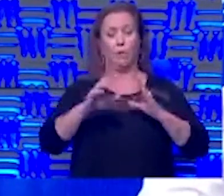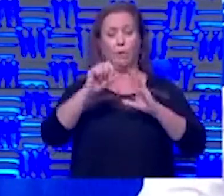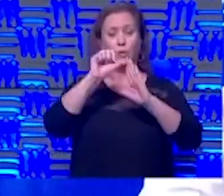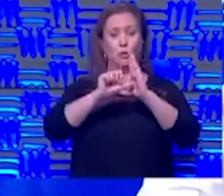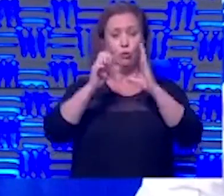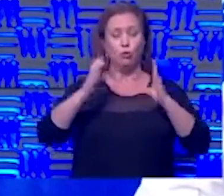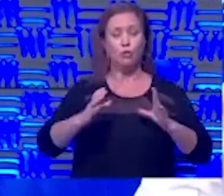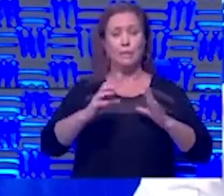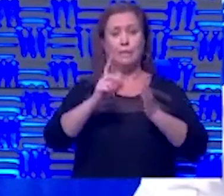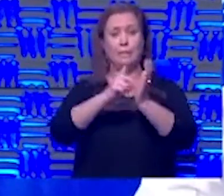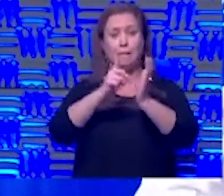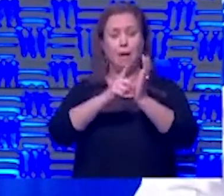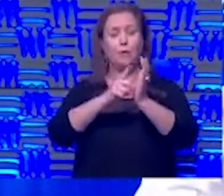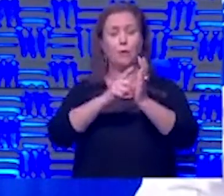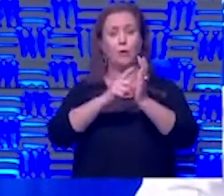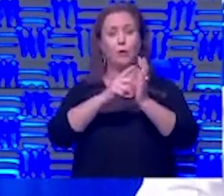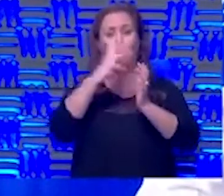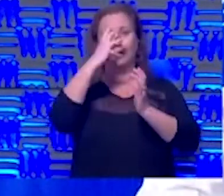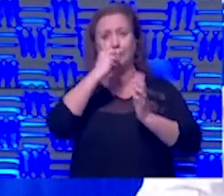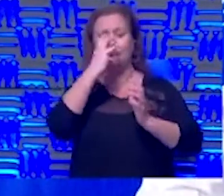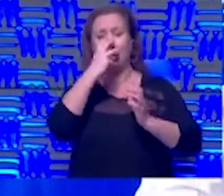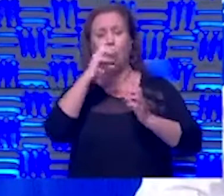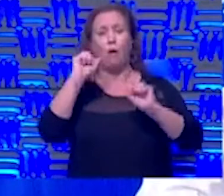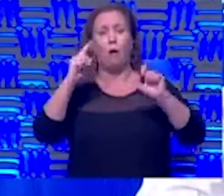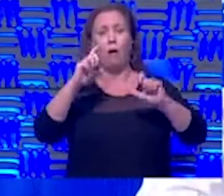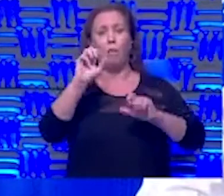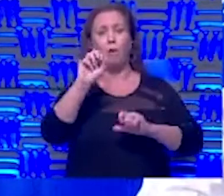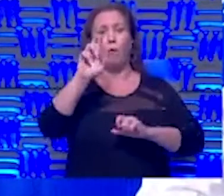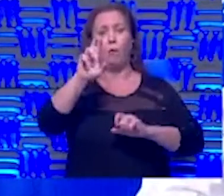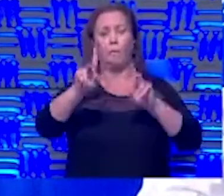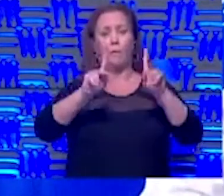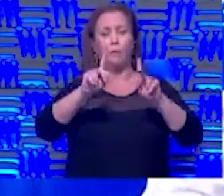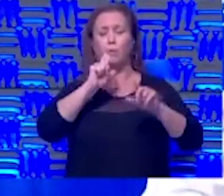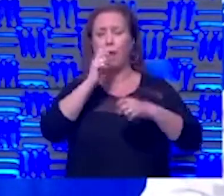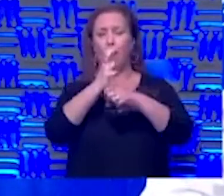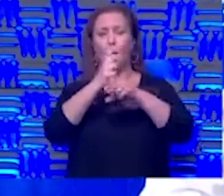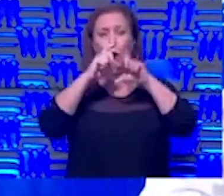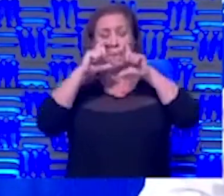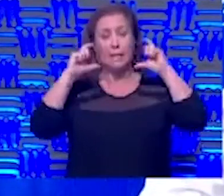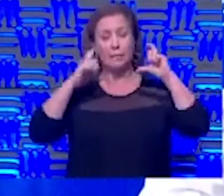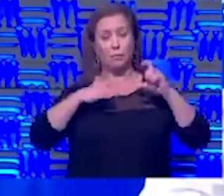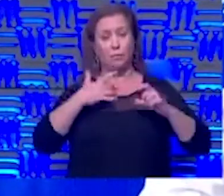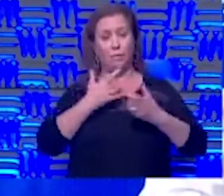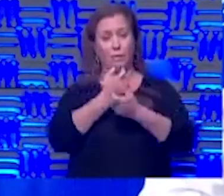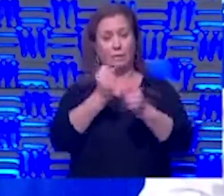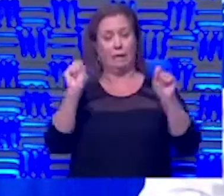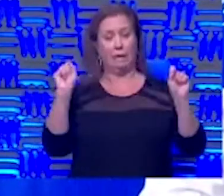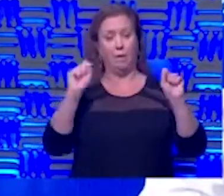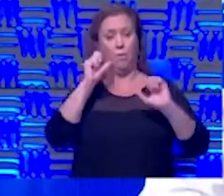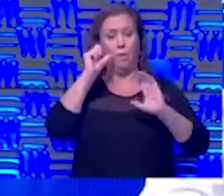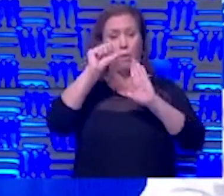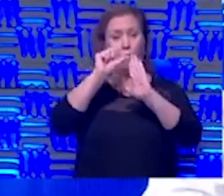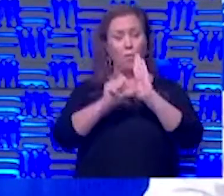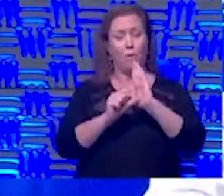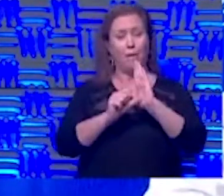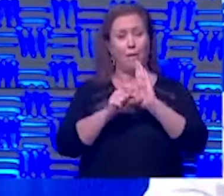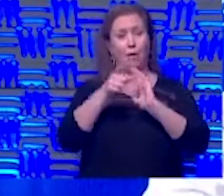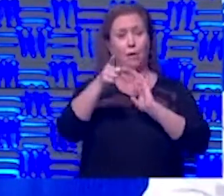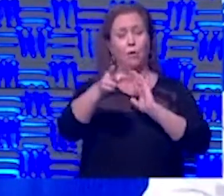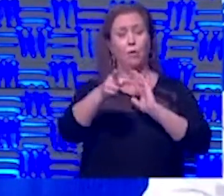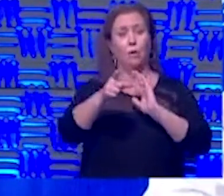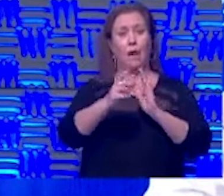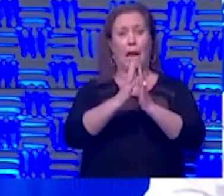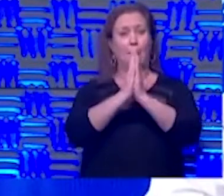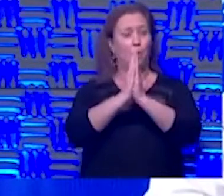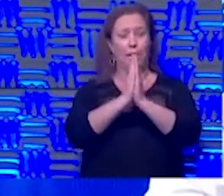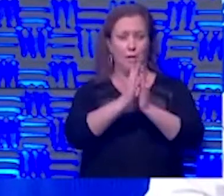the anesthesiologist, and all the folks in that OR did not have a mask on? Would you be okay with that while they're operating on you? I pray